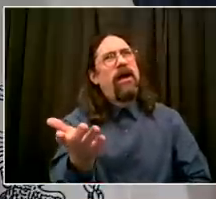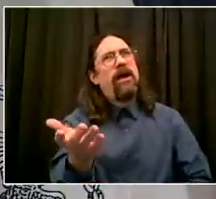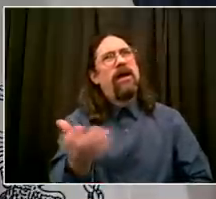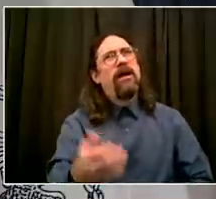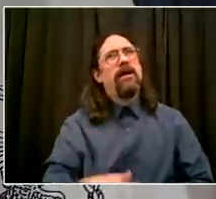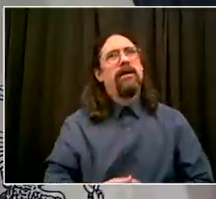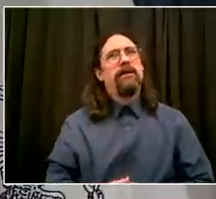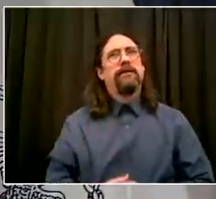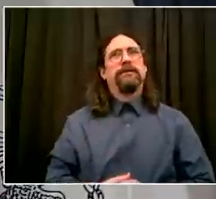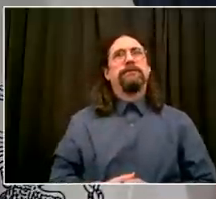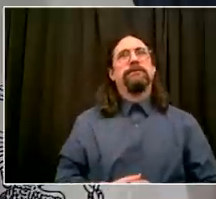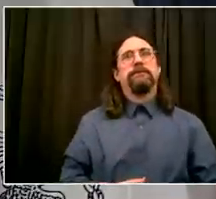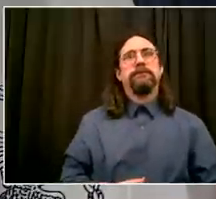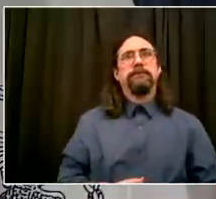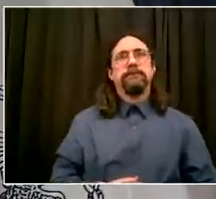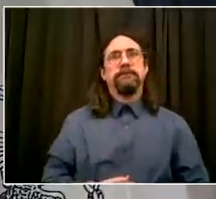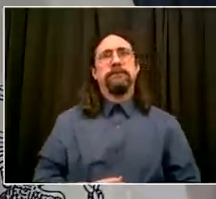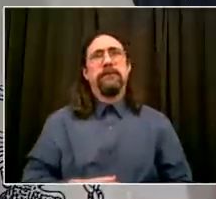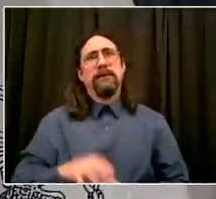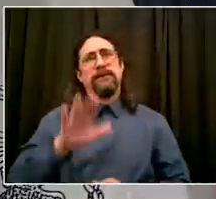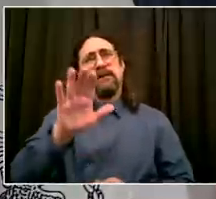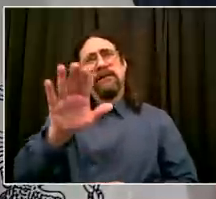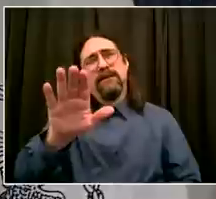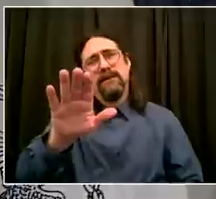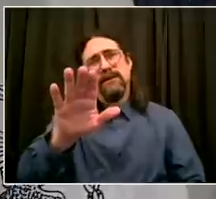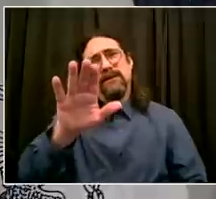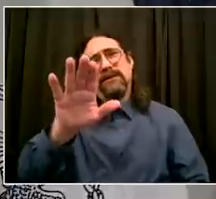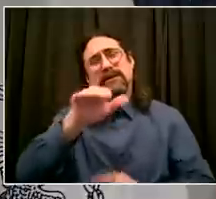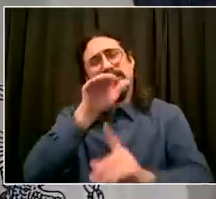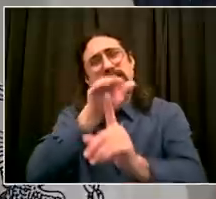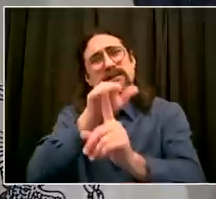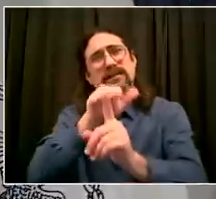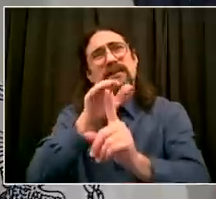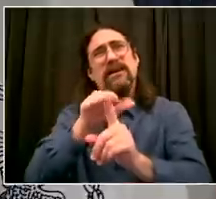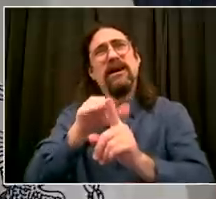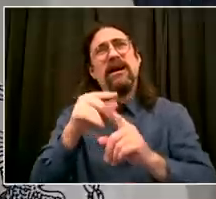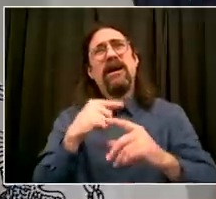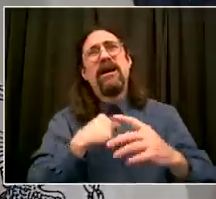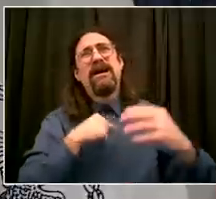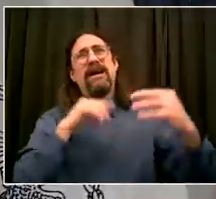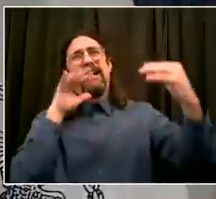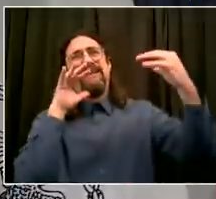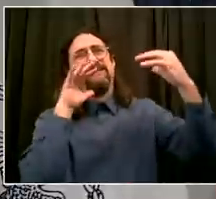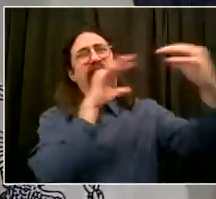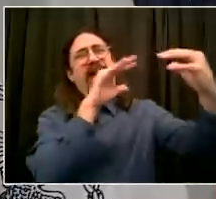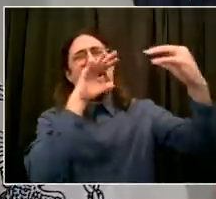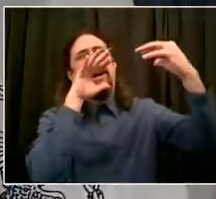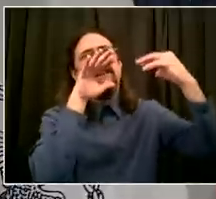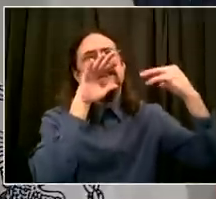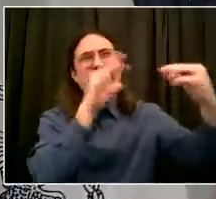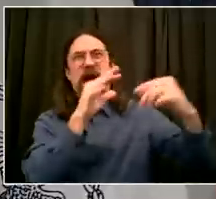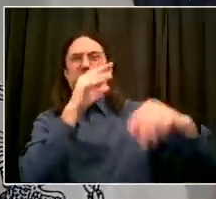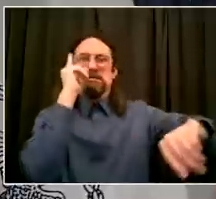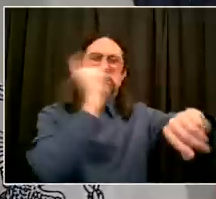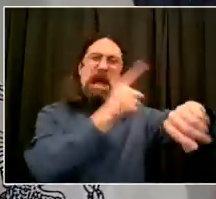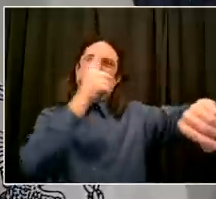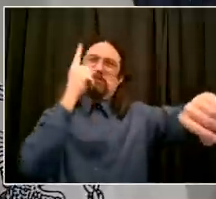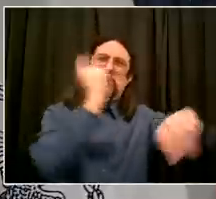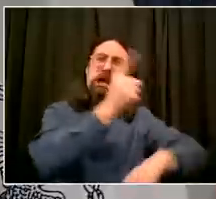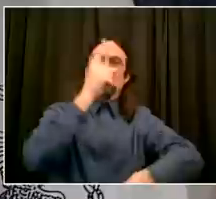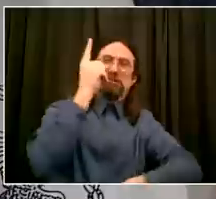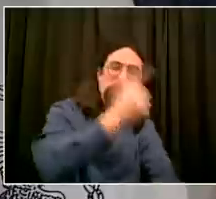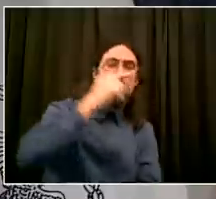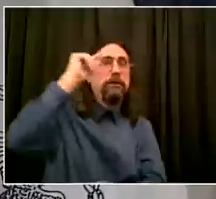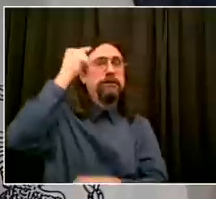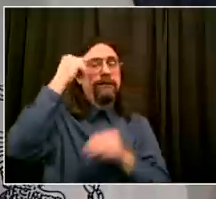But now, again, 561,000 people 75 and older, the single most vulnerable